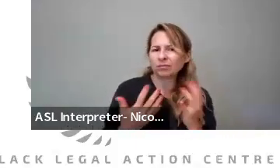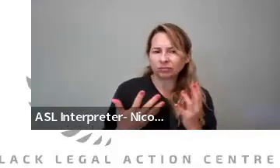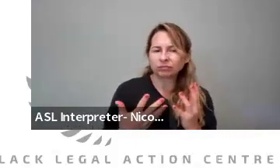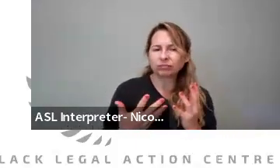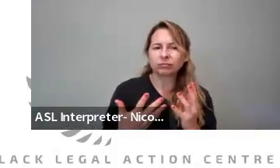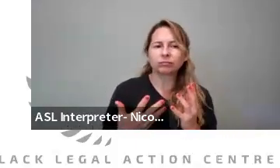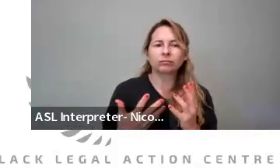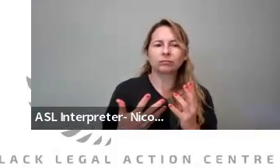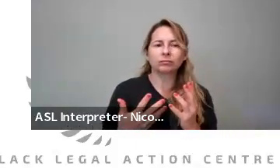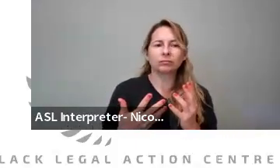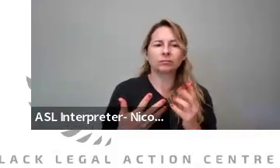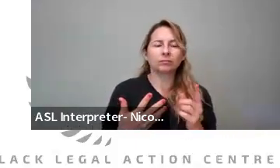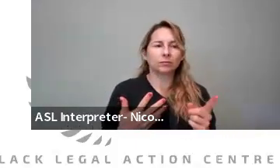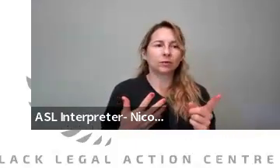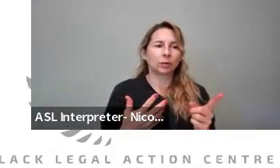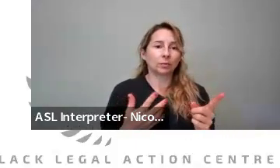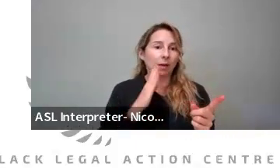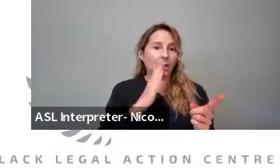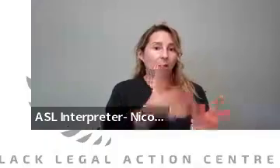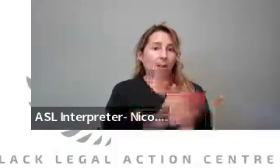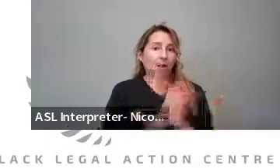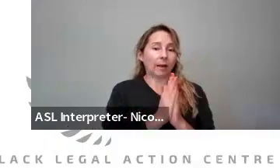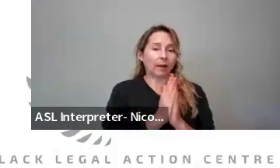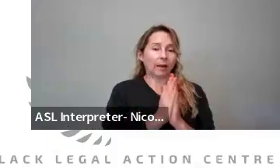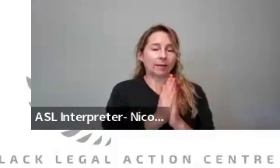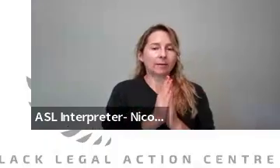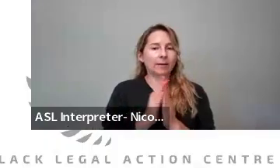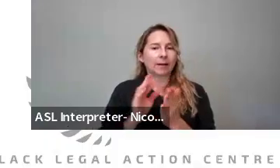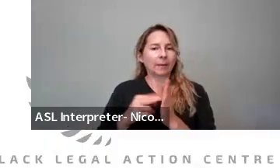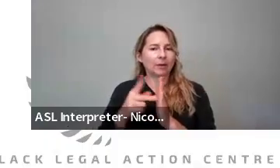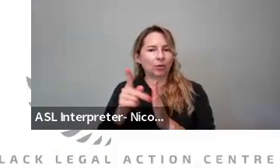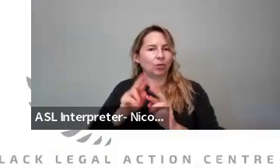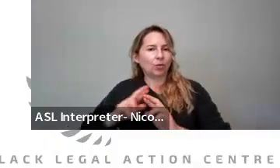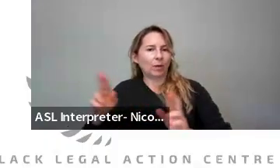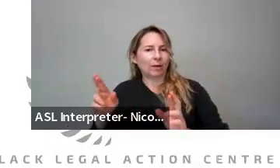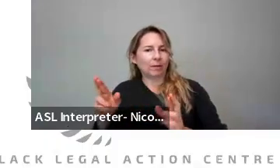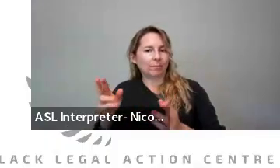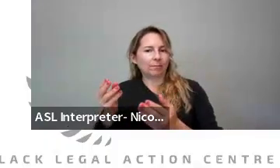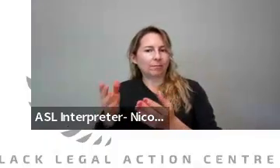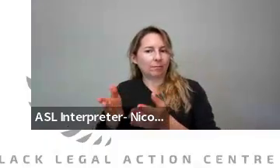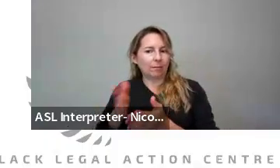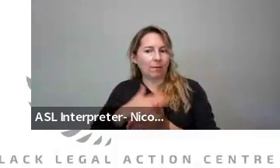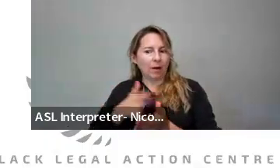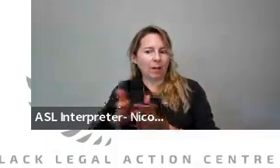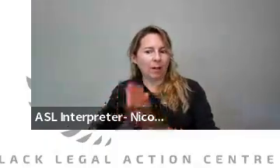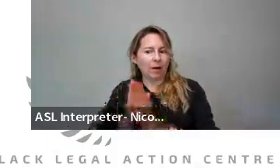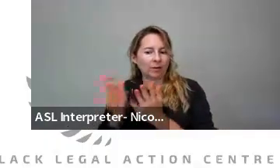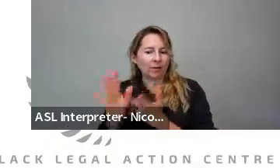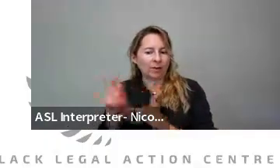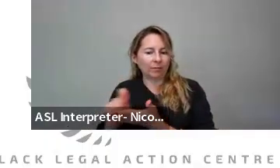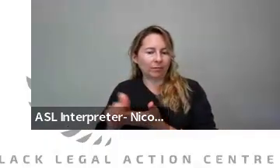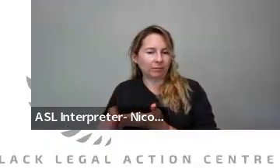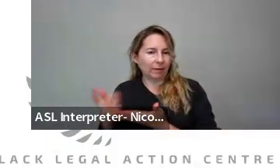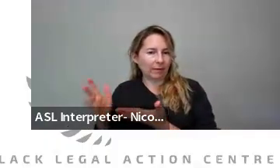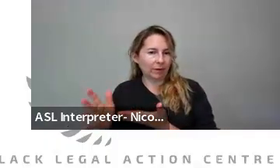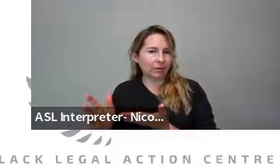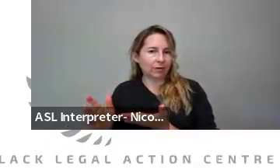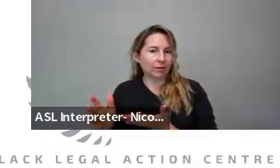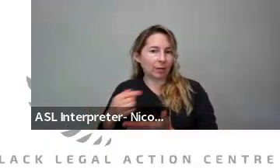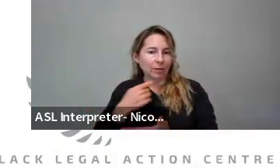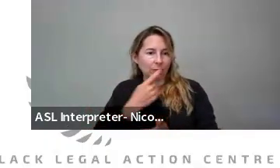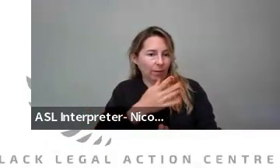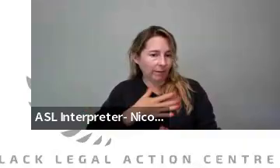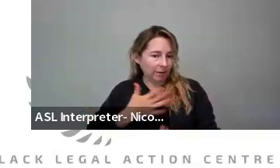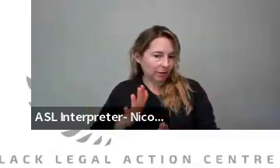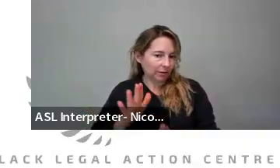so even before they are asking you this question, you want to make sure that you're laying that out in your request for accommodation. So I've said what my disability